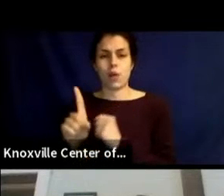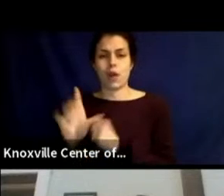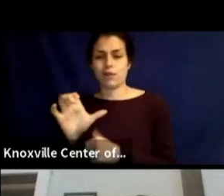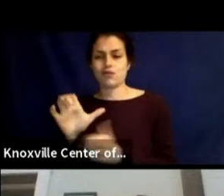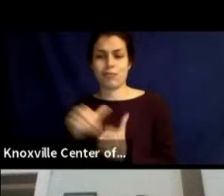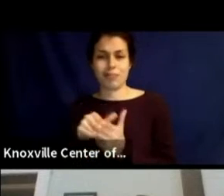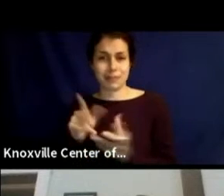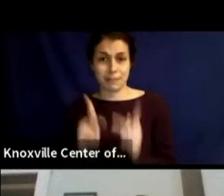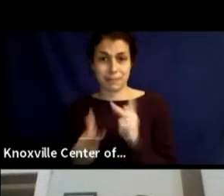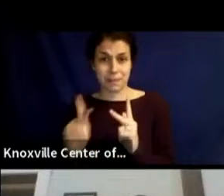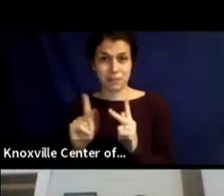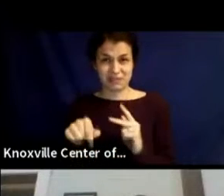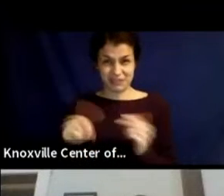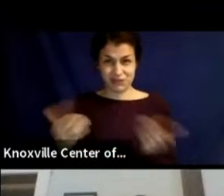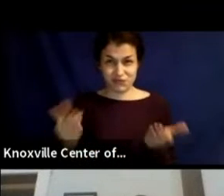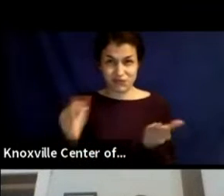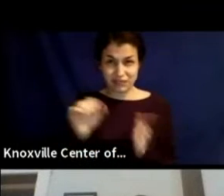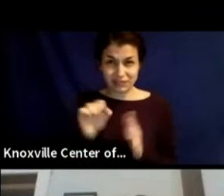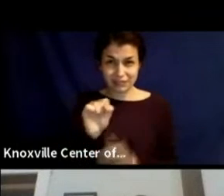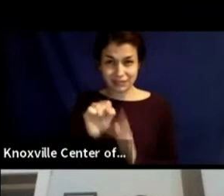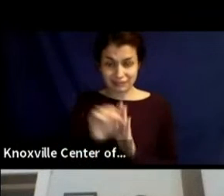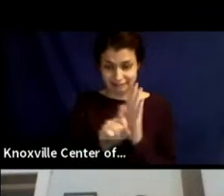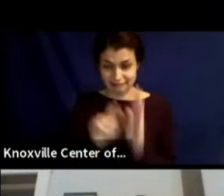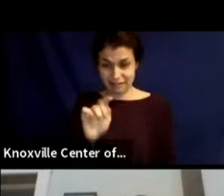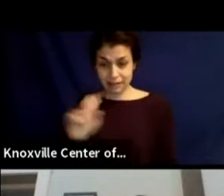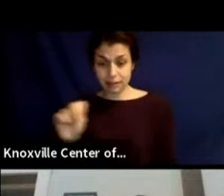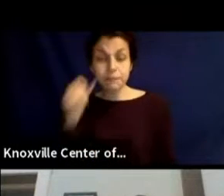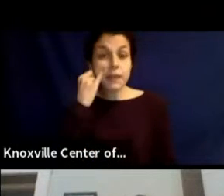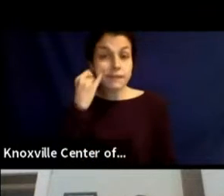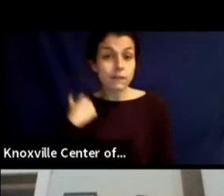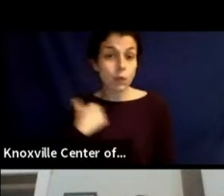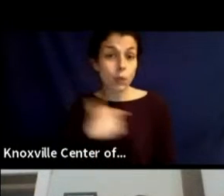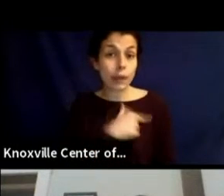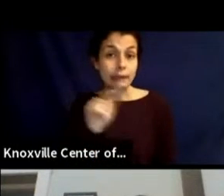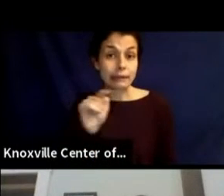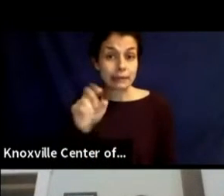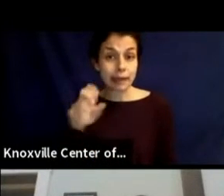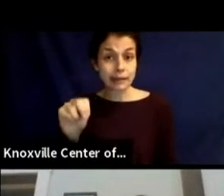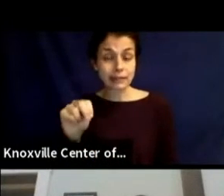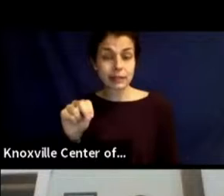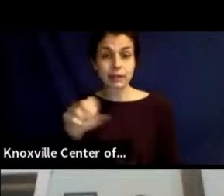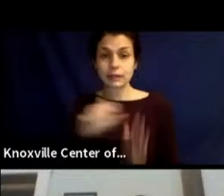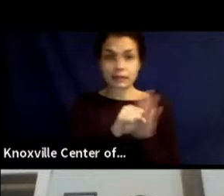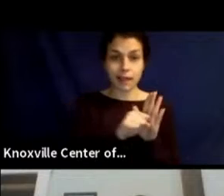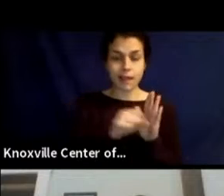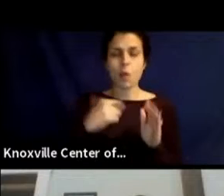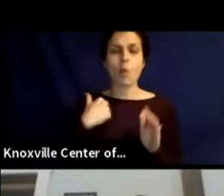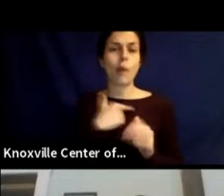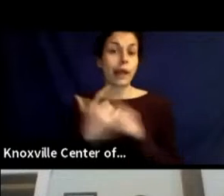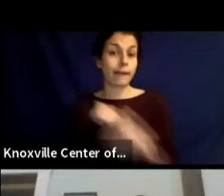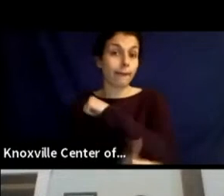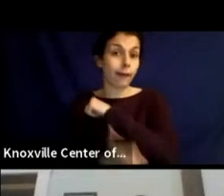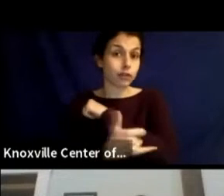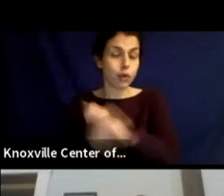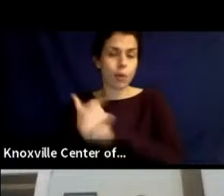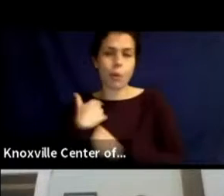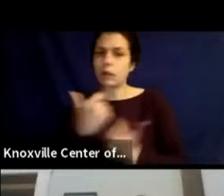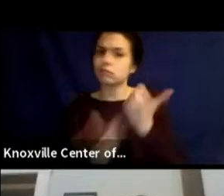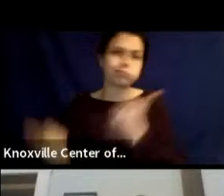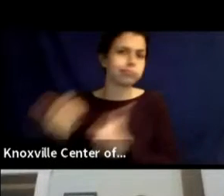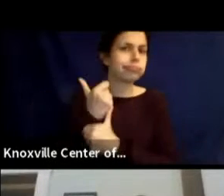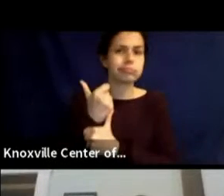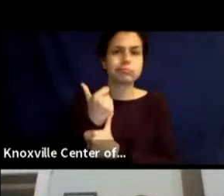we beat, if Tennessee was a country, we would be the number one country in the world with 3